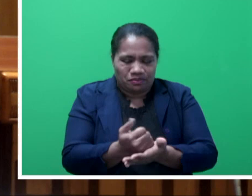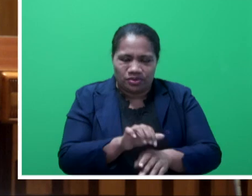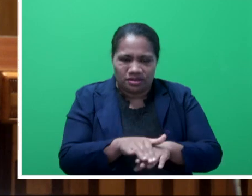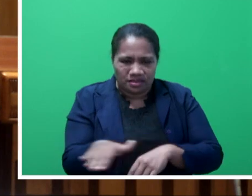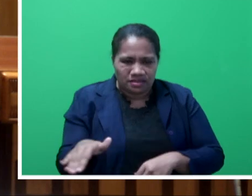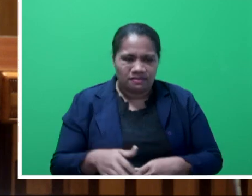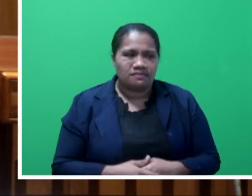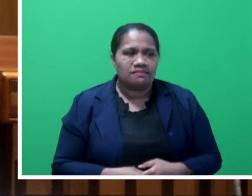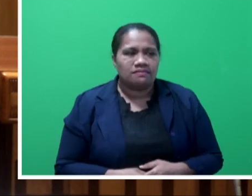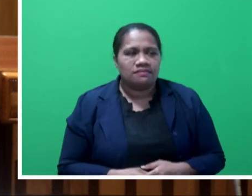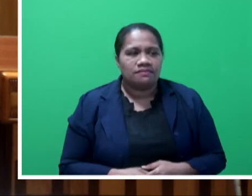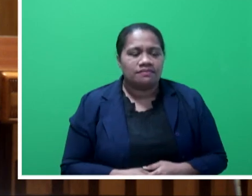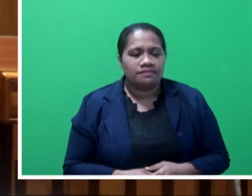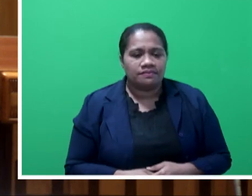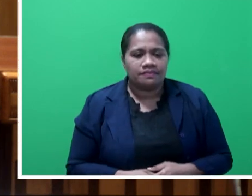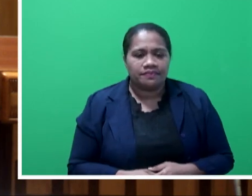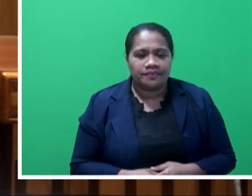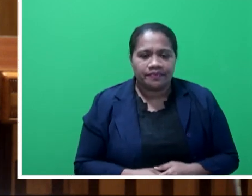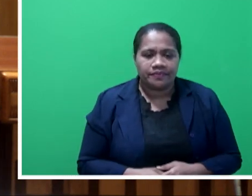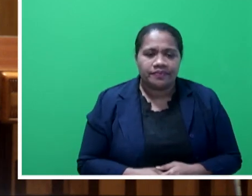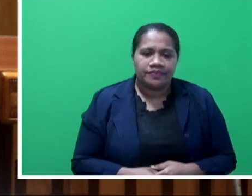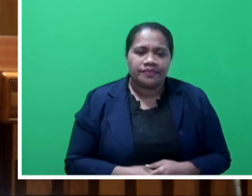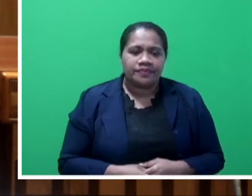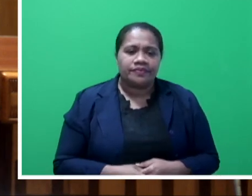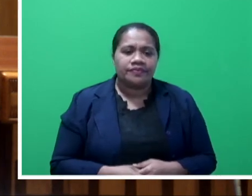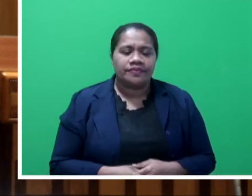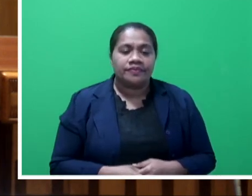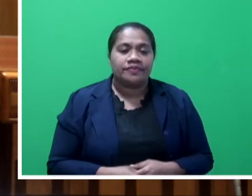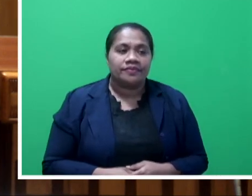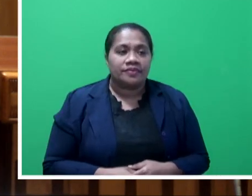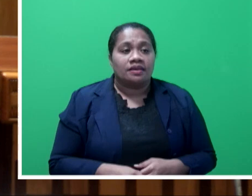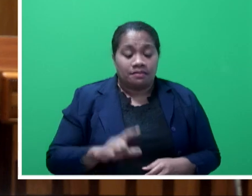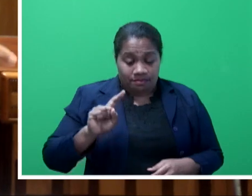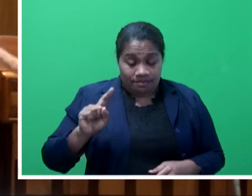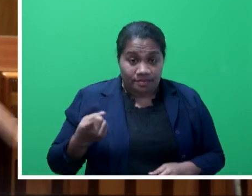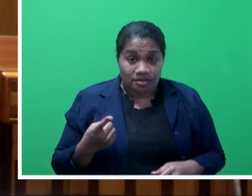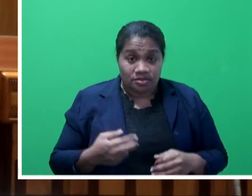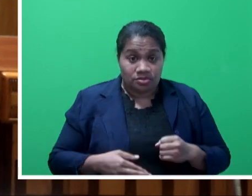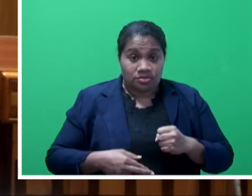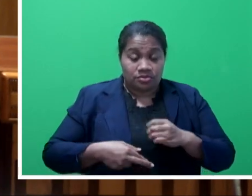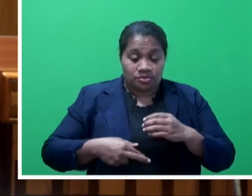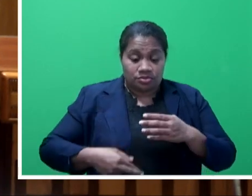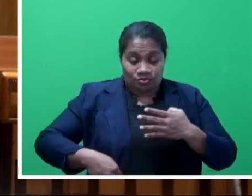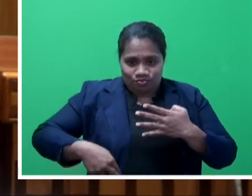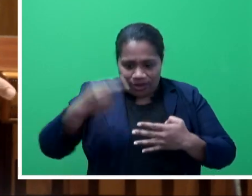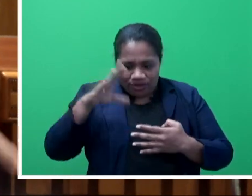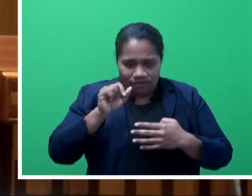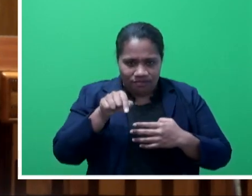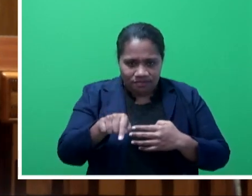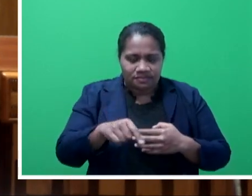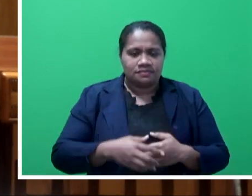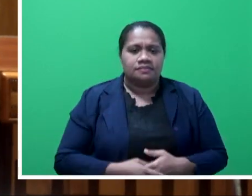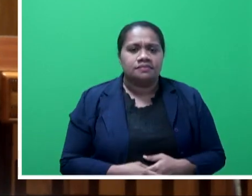rural electrification before, water connectivity before, but the rapid rate of rural electrification, the rapid